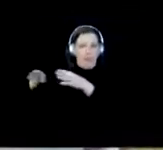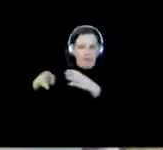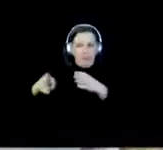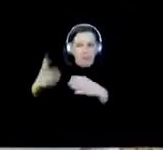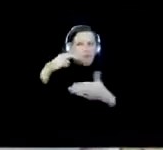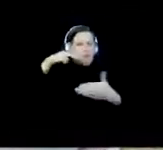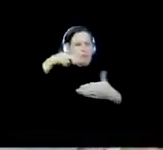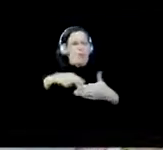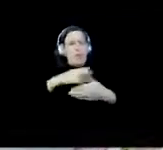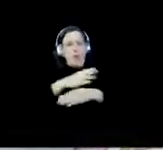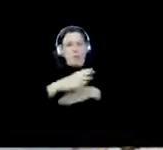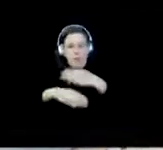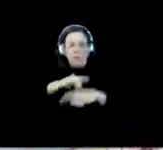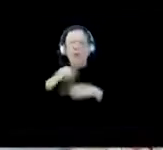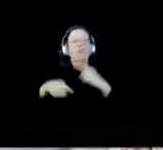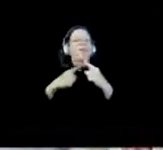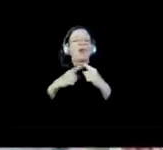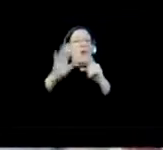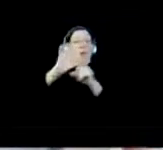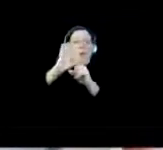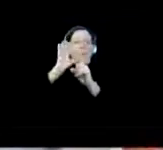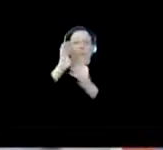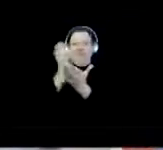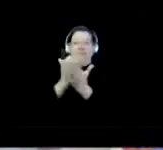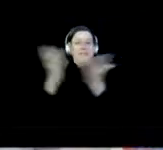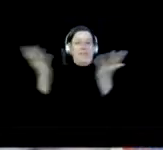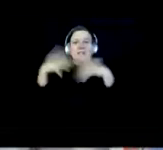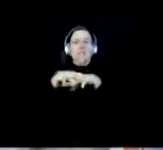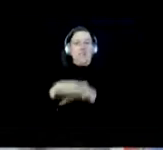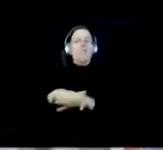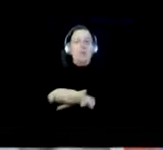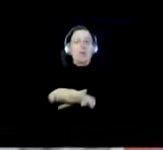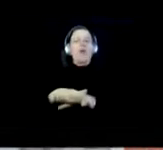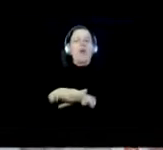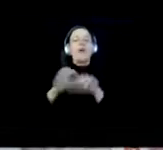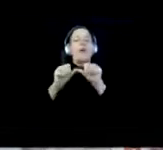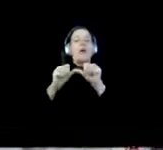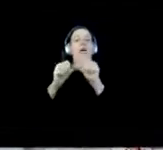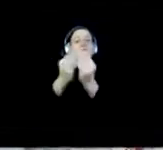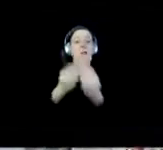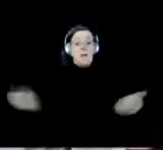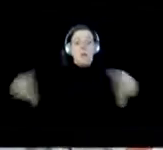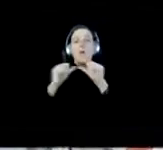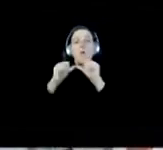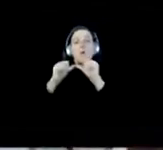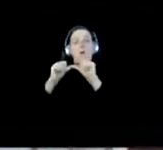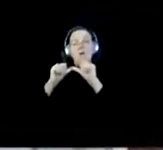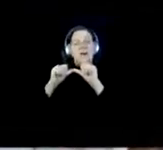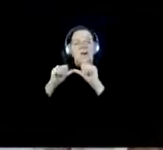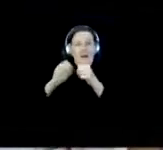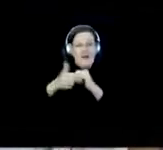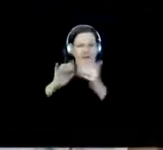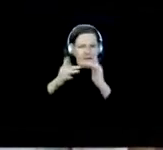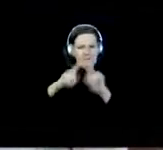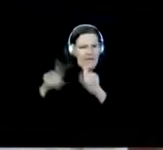And the scenes come together like congregations which gently join and slowly disperse or hang solemnly still. Virginia Woolf. Is this how the internet works? What is the weather